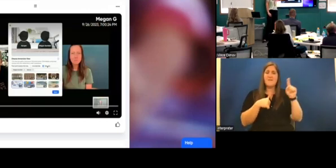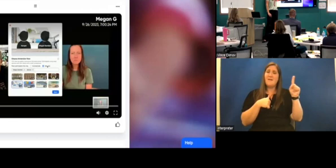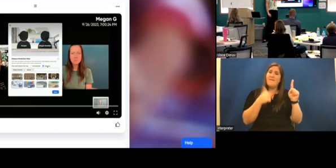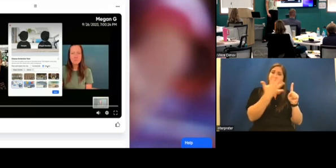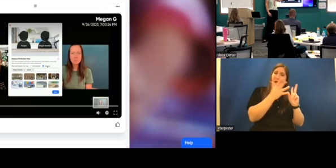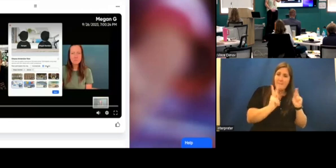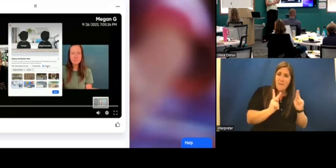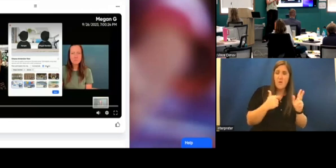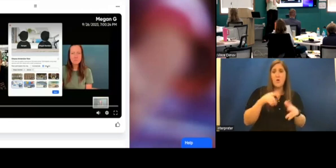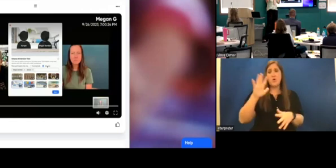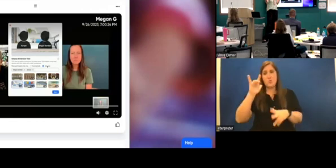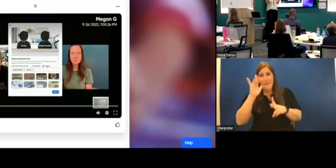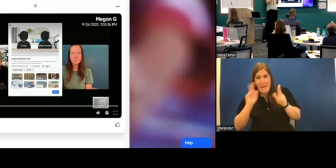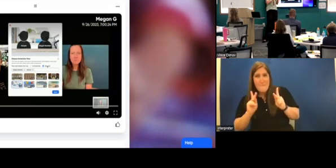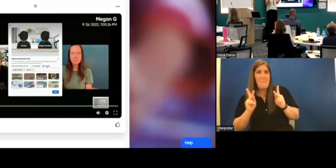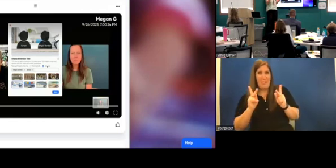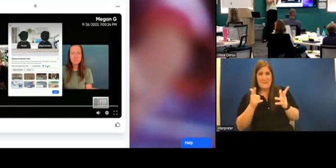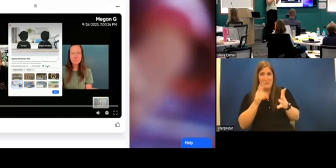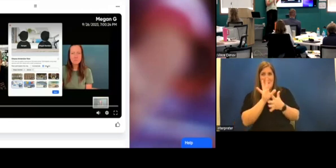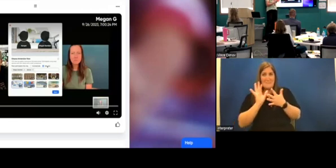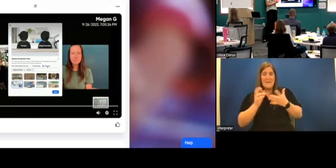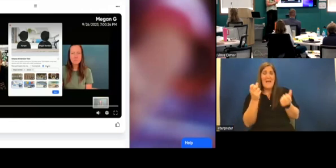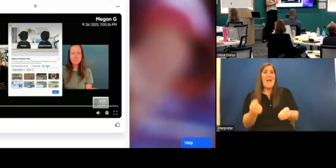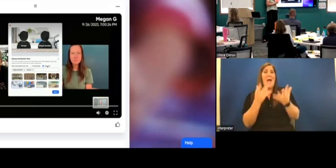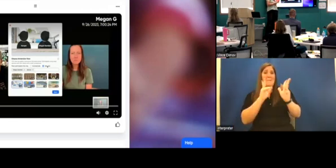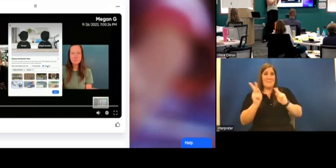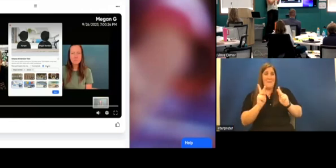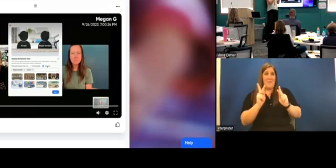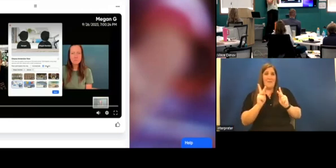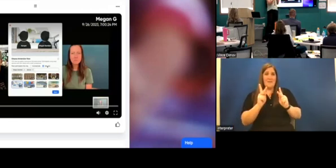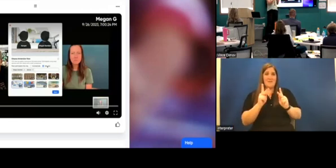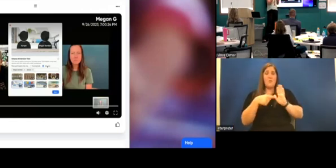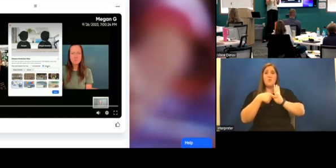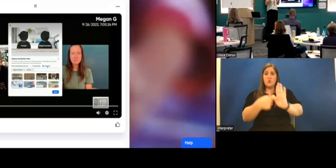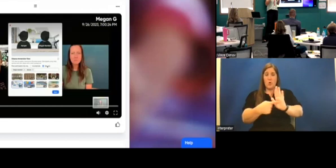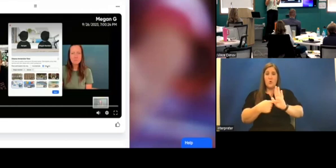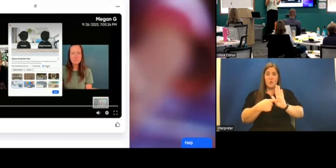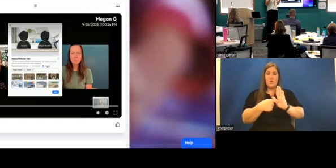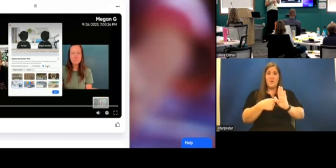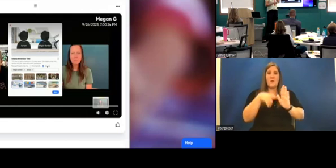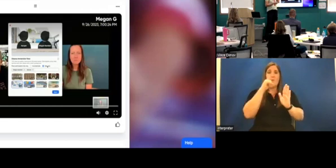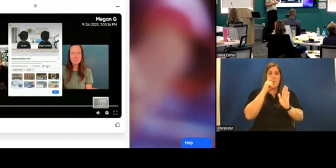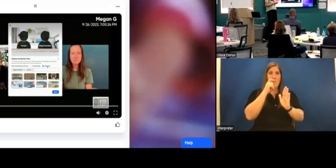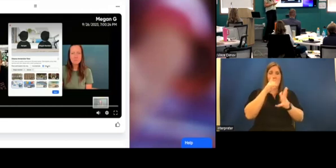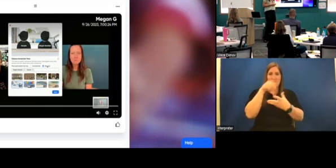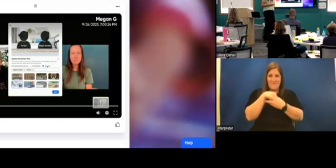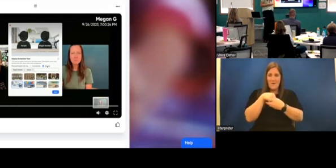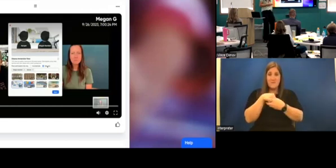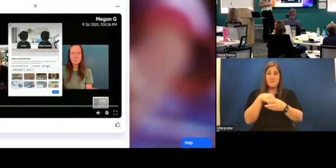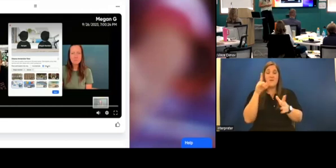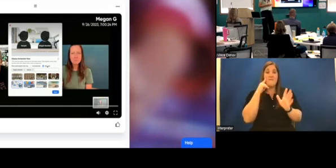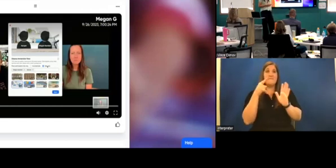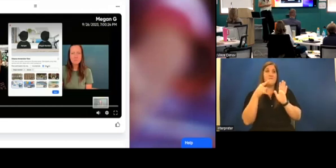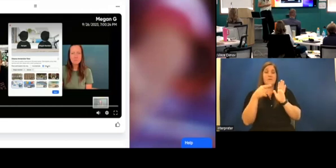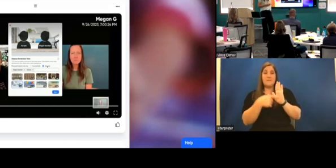one's for 25, so there's a different amount of ones you can click on. It gives you different slots of who the people are. So for this, Vince